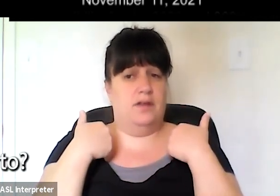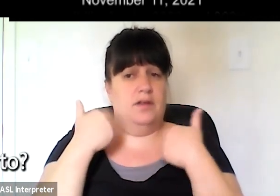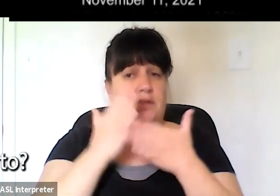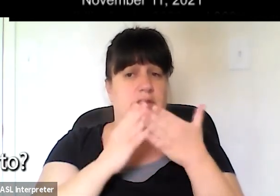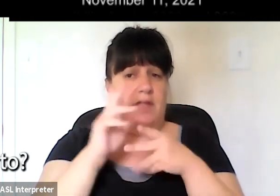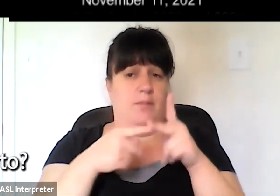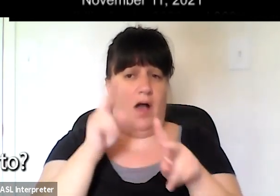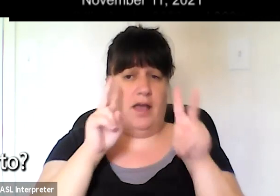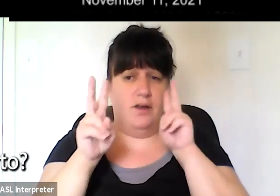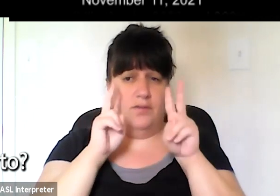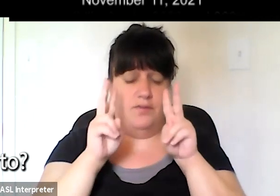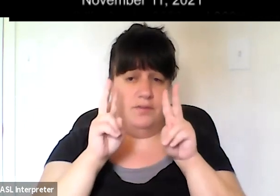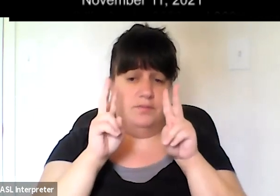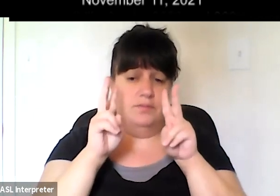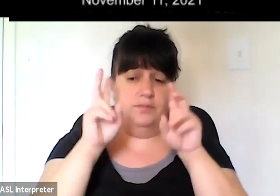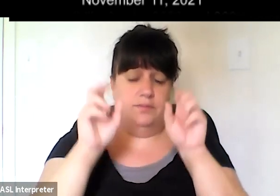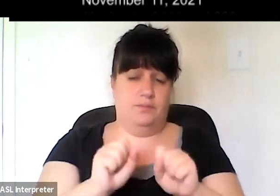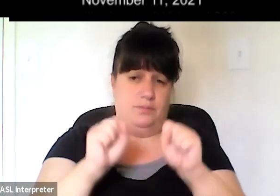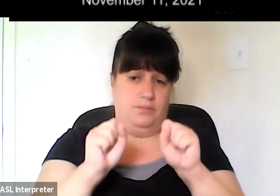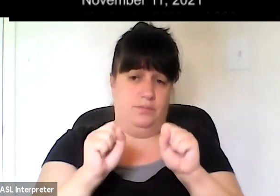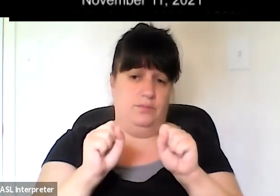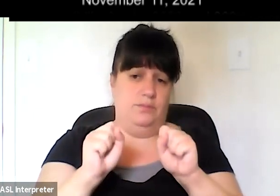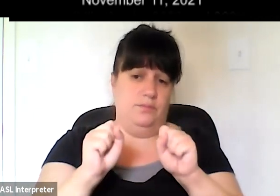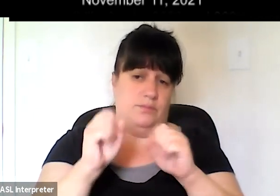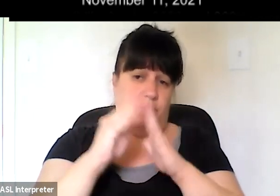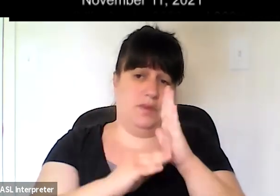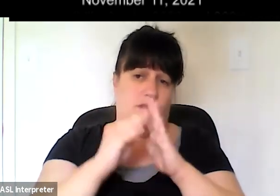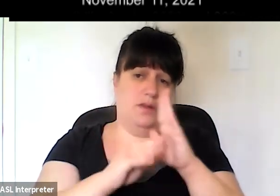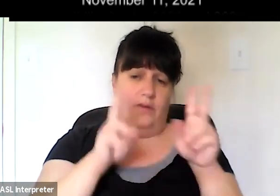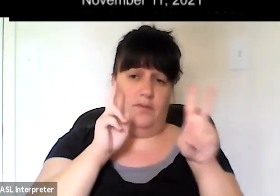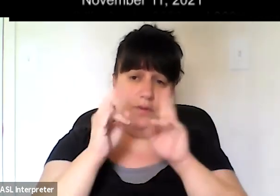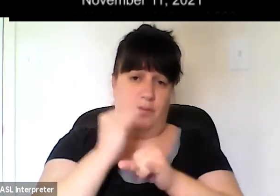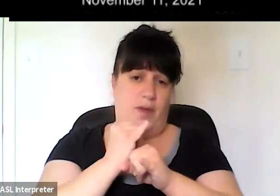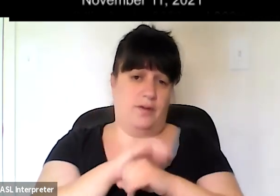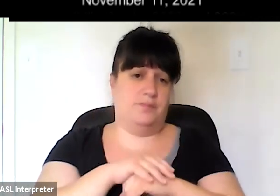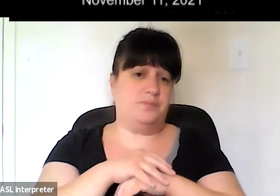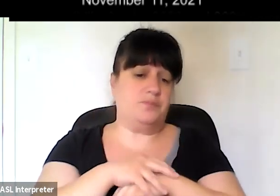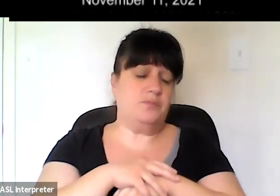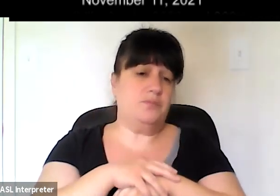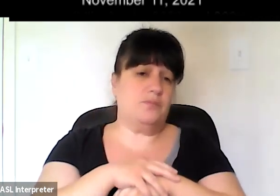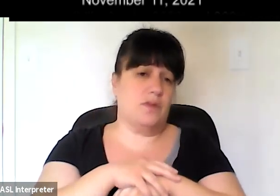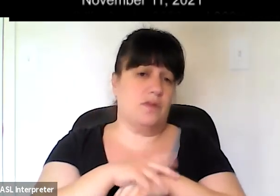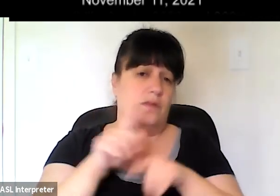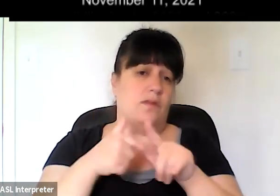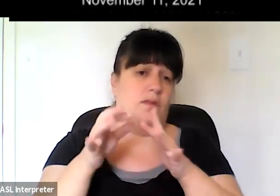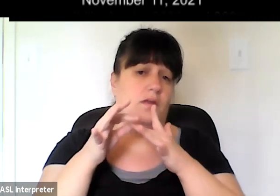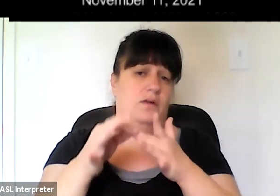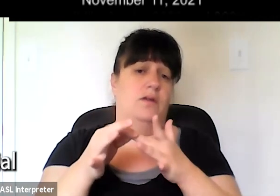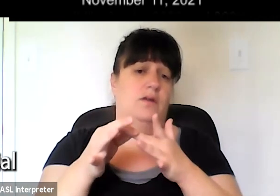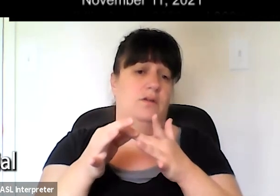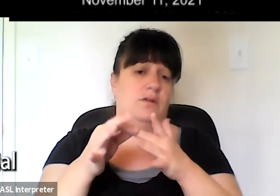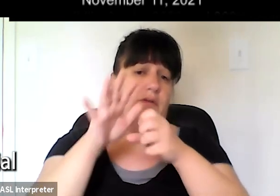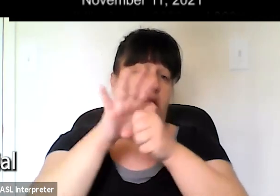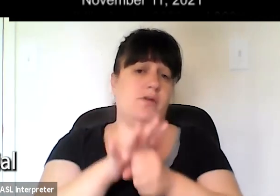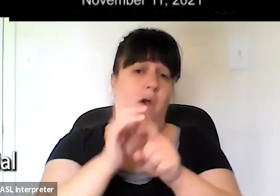some sort of vision, or they are able to, they're not visually impaired. This then leads to pressure